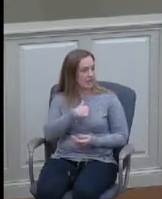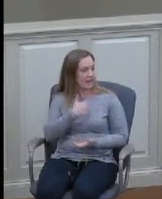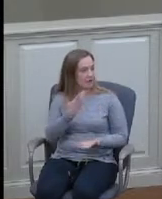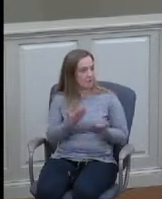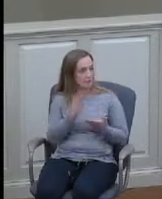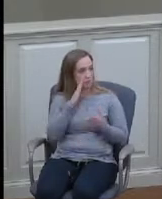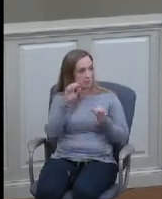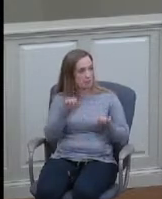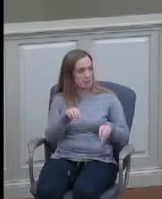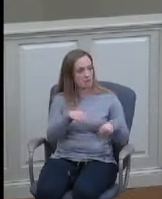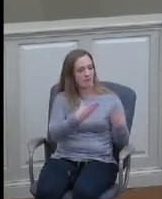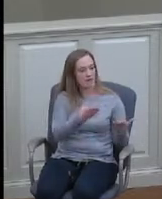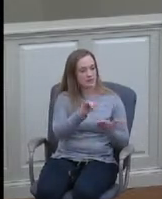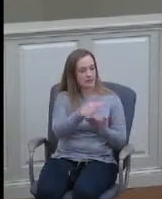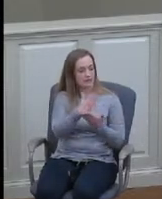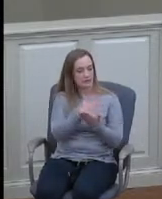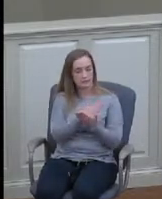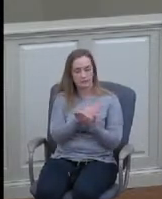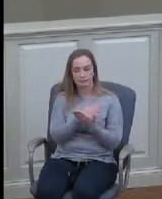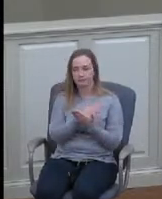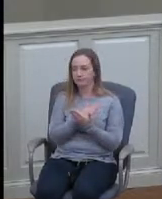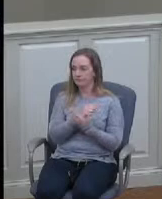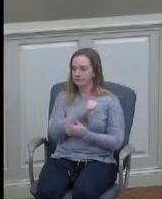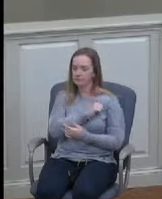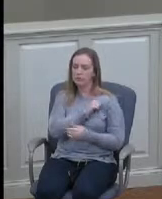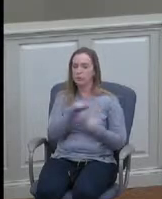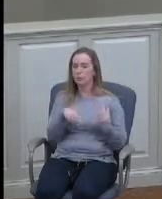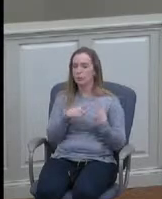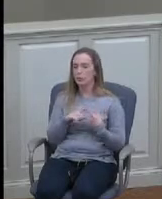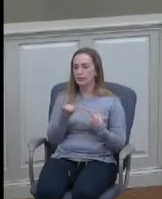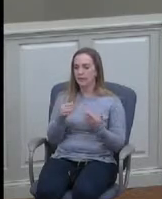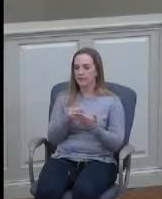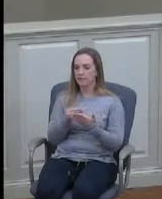Yeah. When that money was being raised,